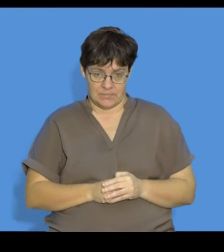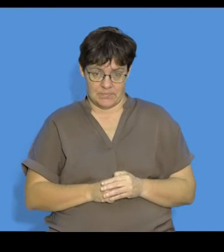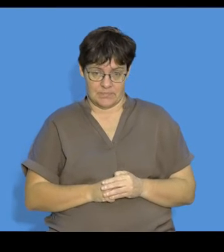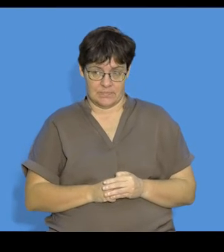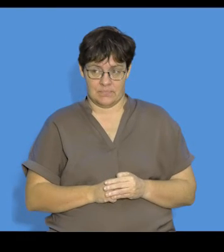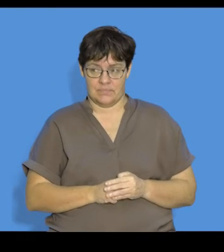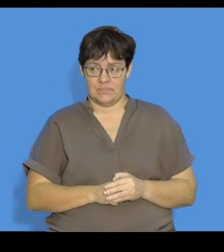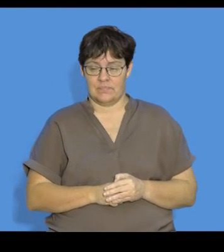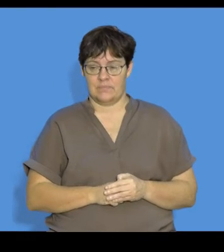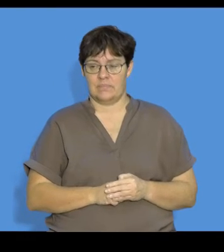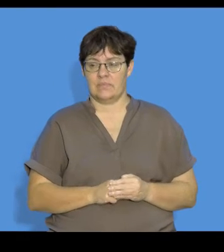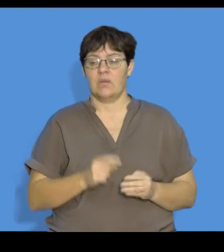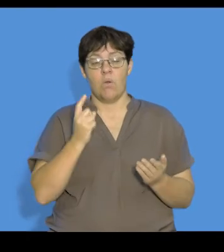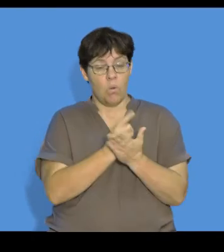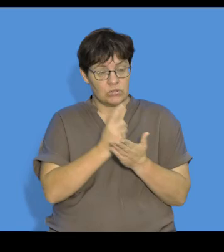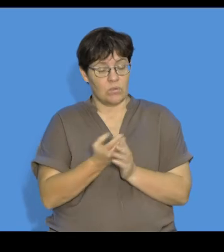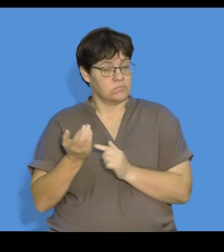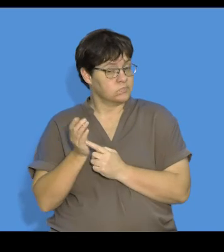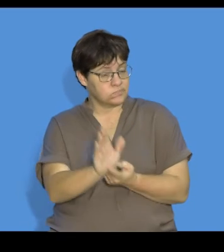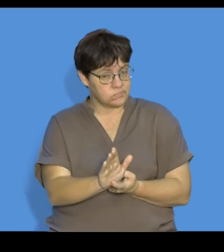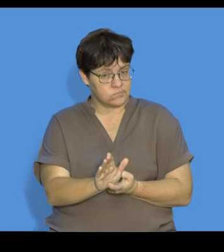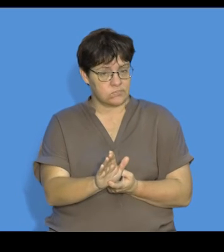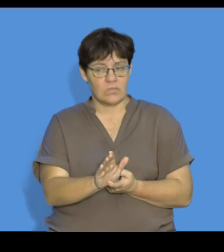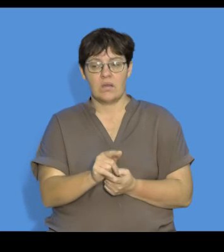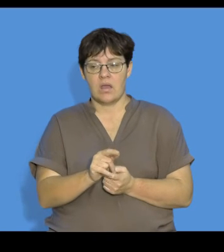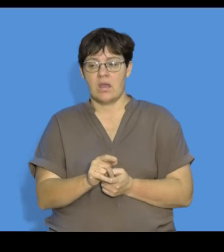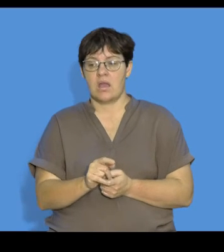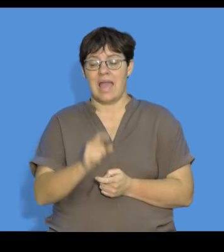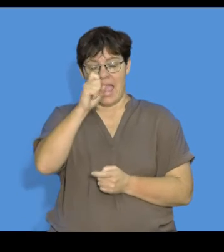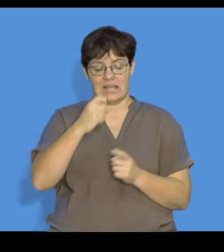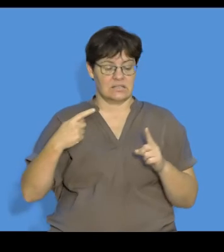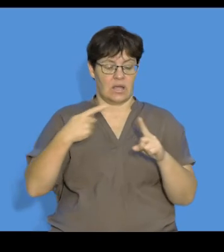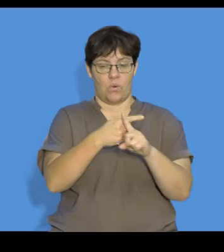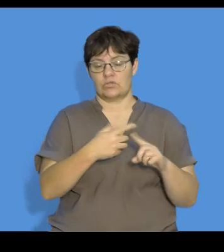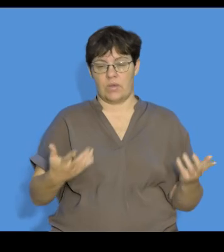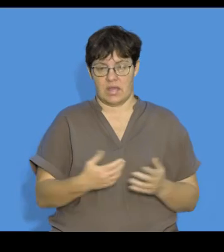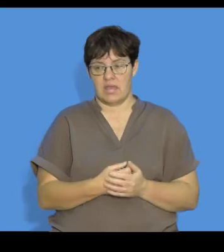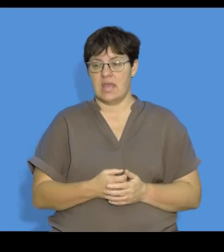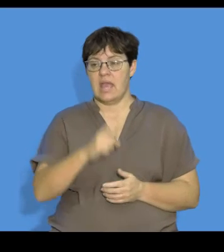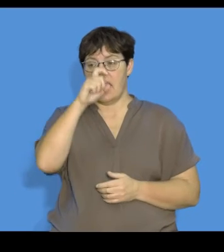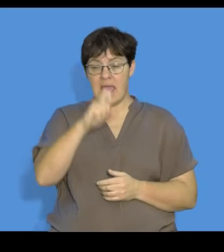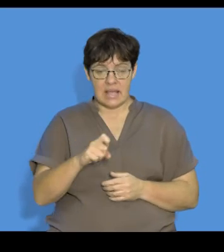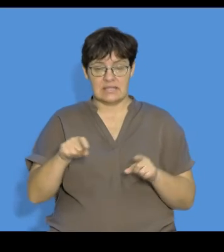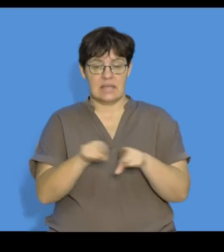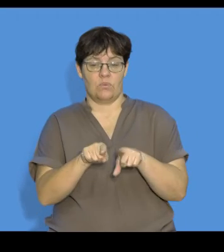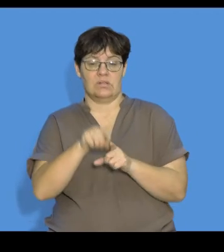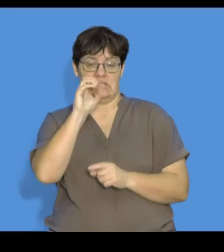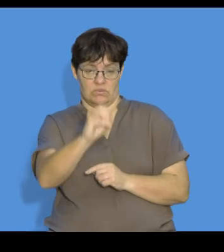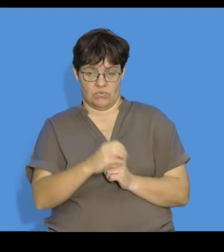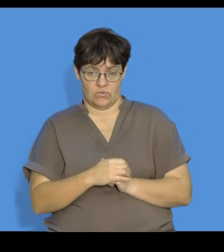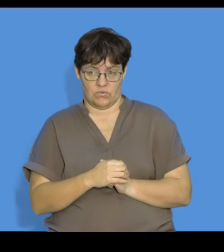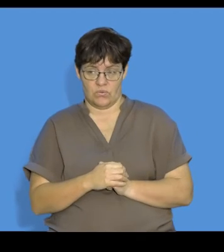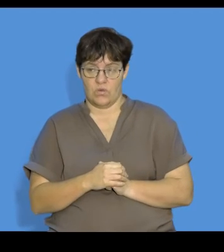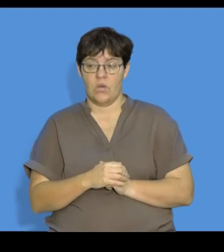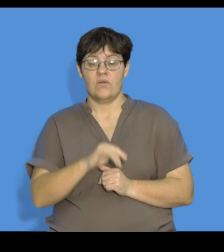thing. Then also, you must also indicate your intercept with the axis, that x is equals